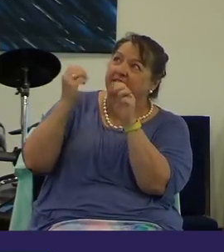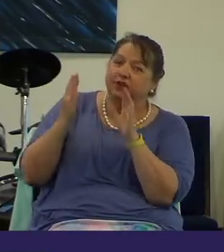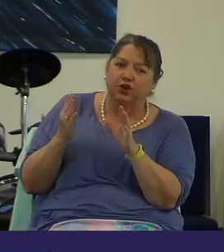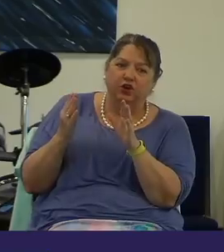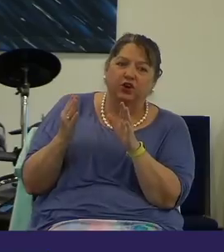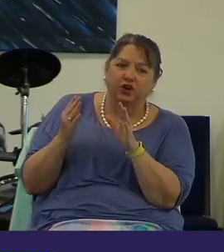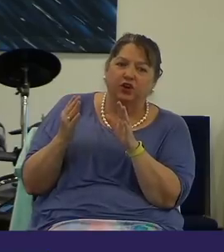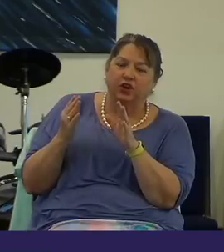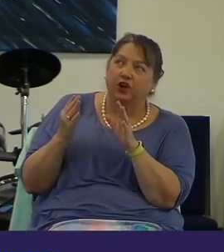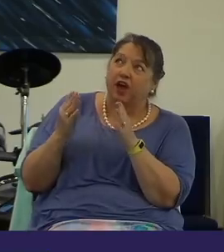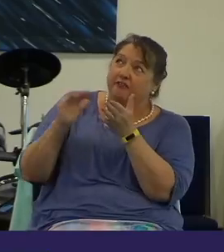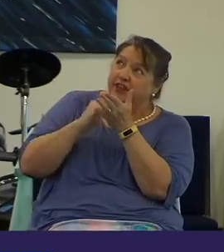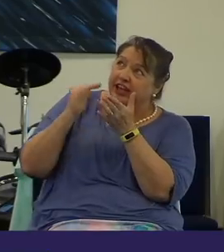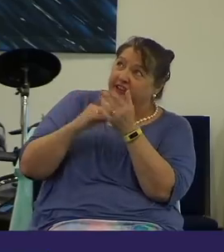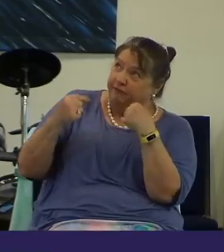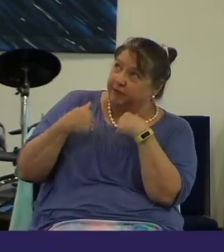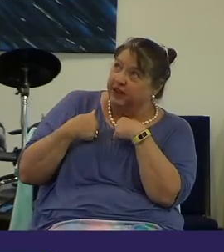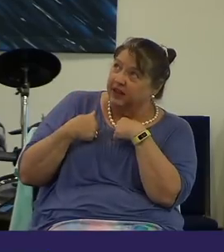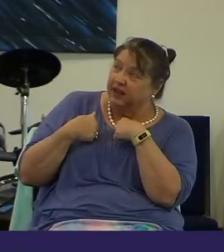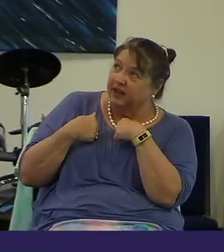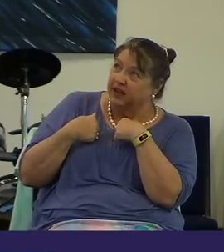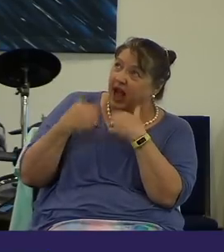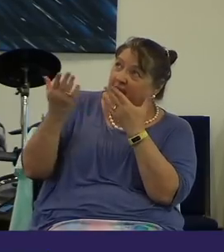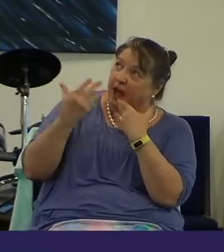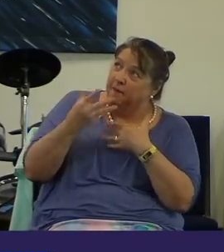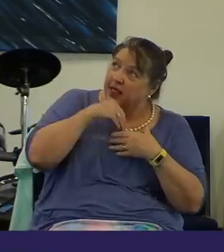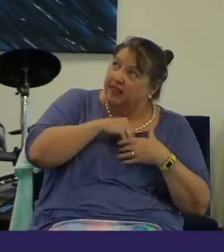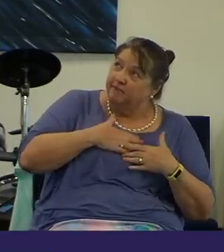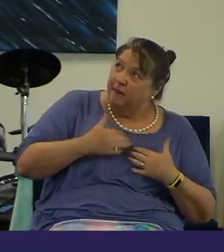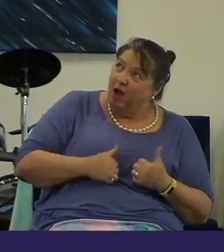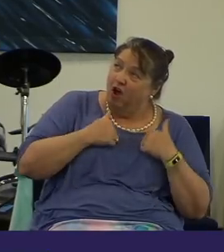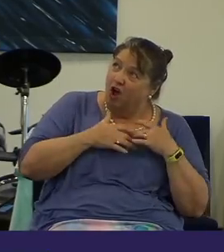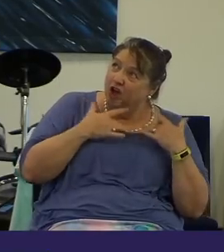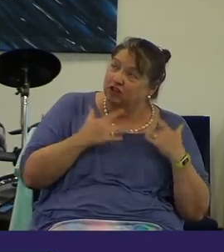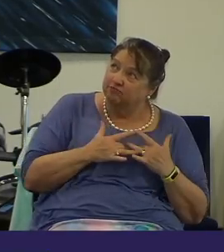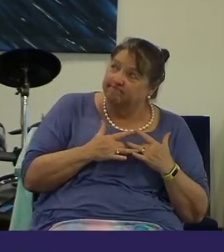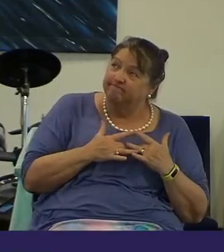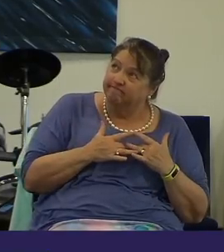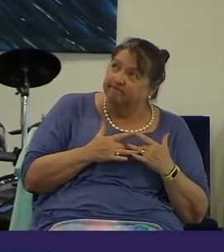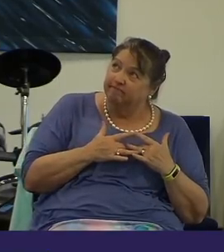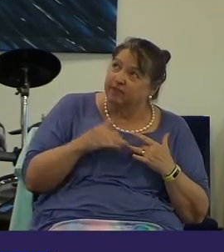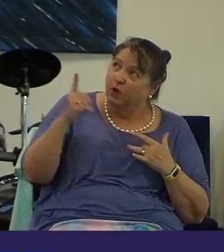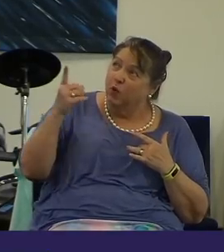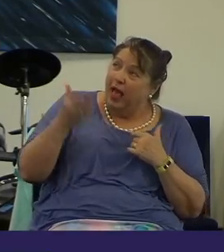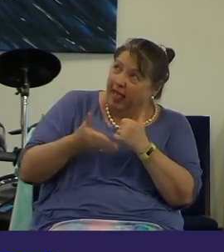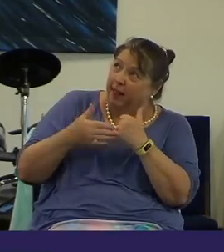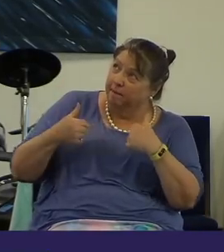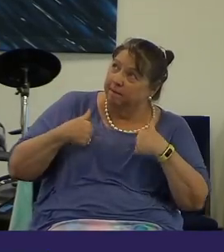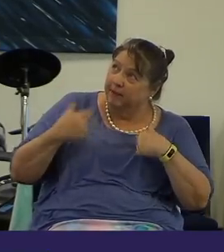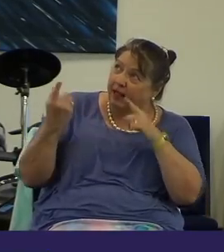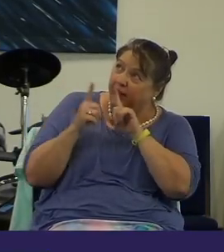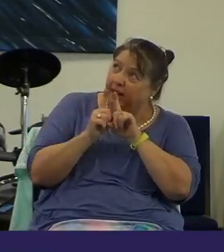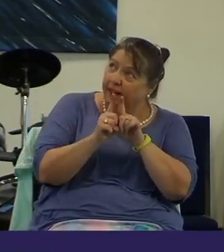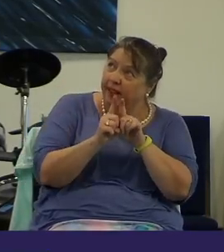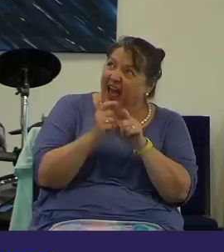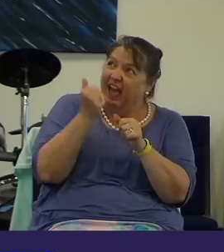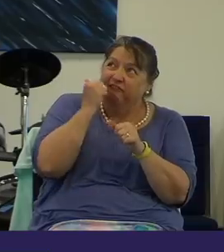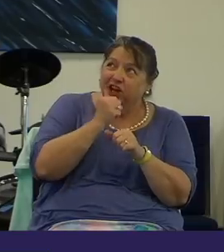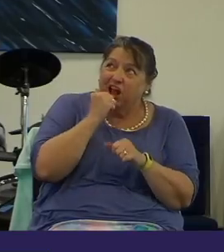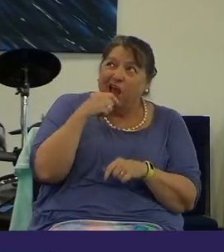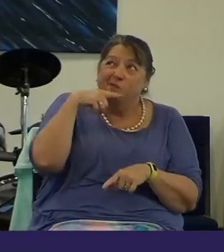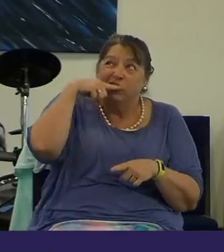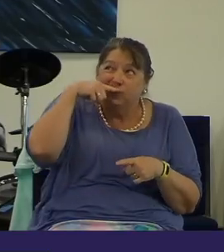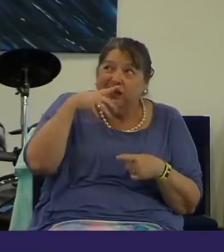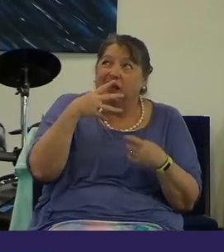your sins, and he comes and he lives in your heart, you can ask him to help you to brush your teeth when you don't